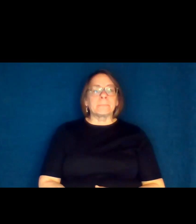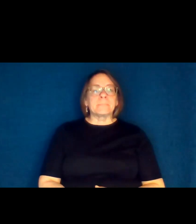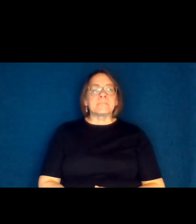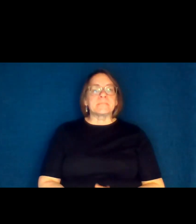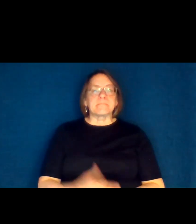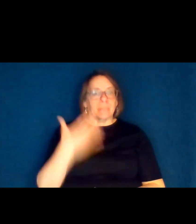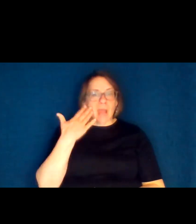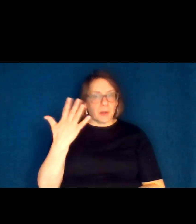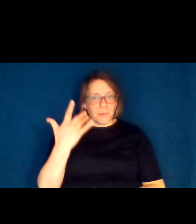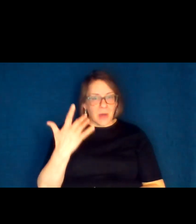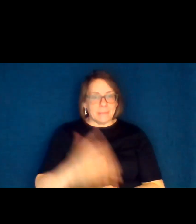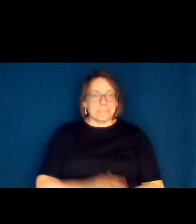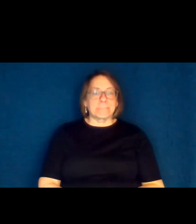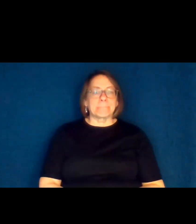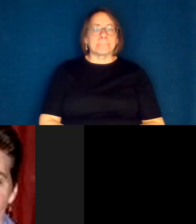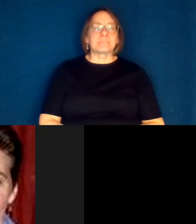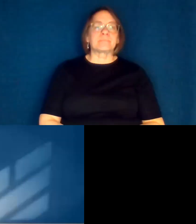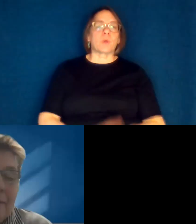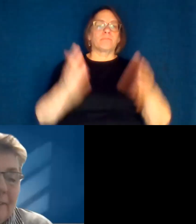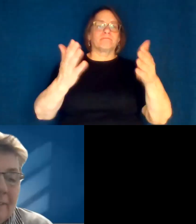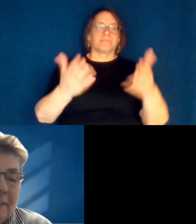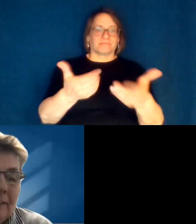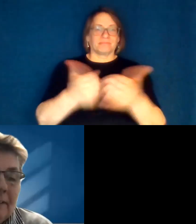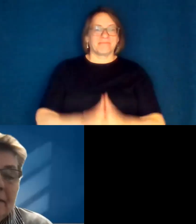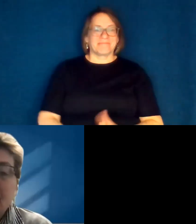I don't know why. All right, start my video.